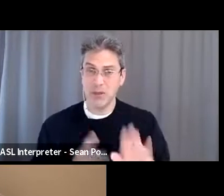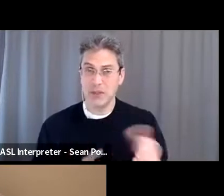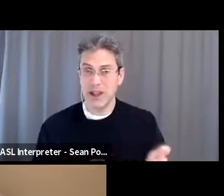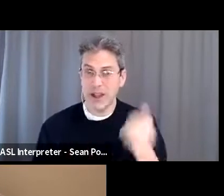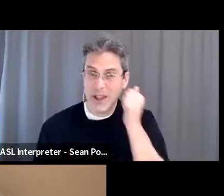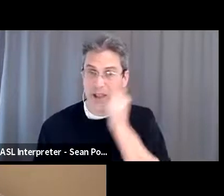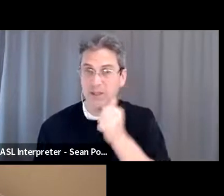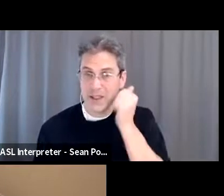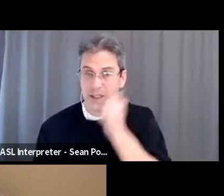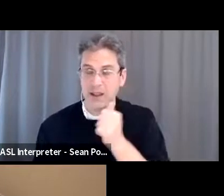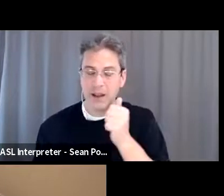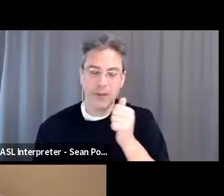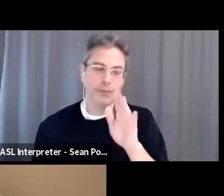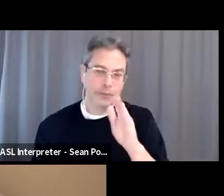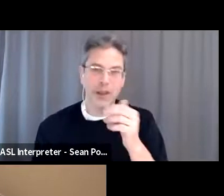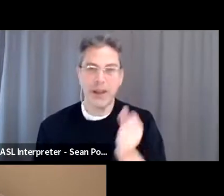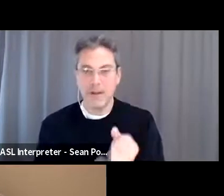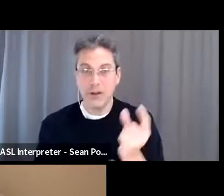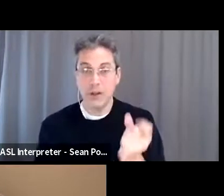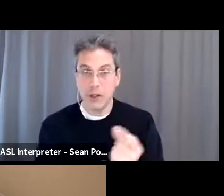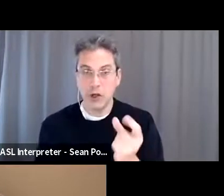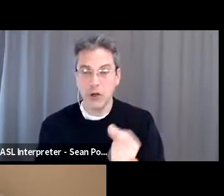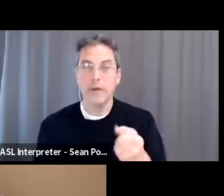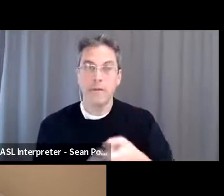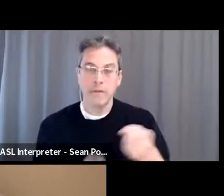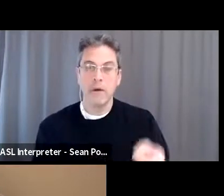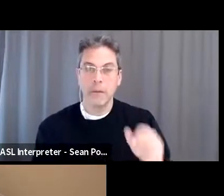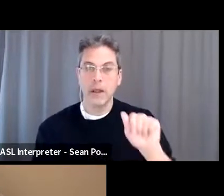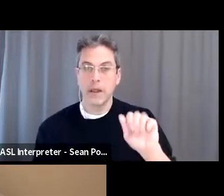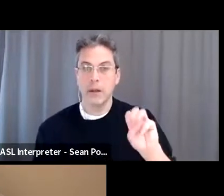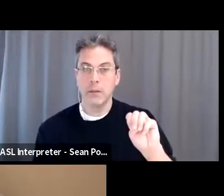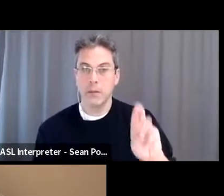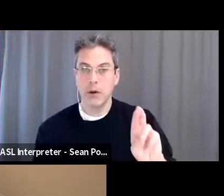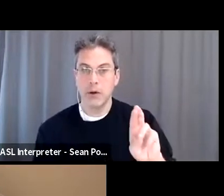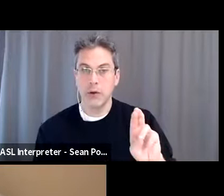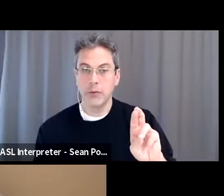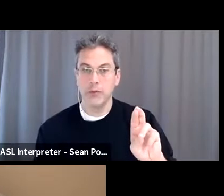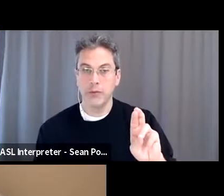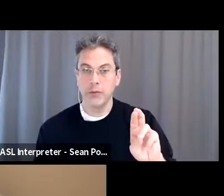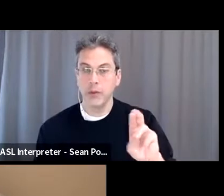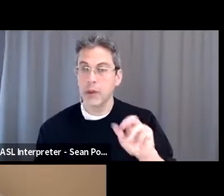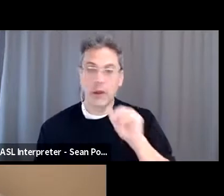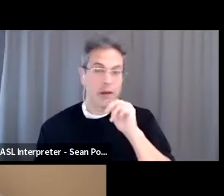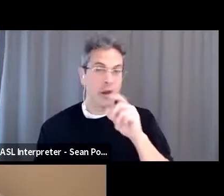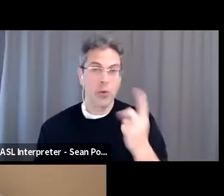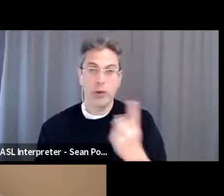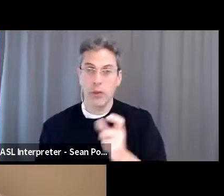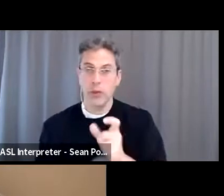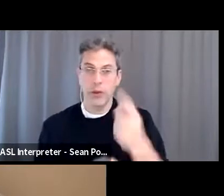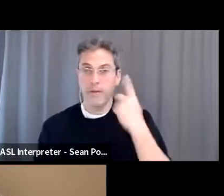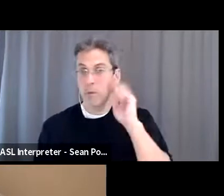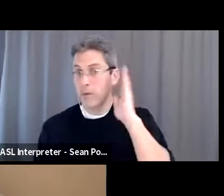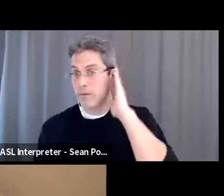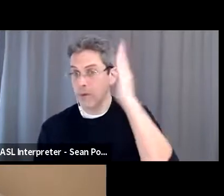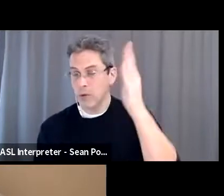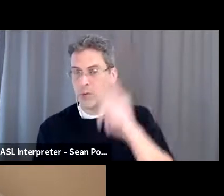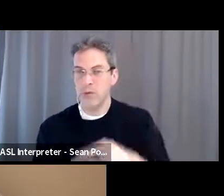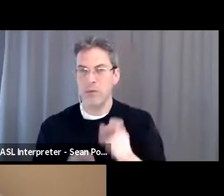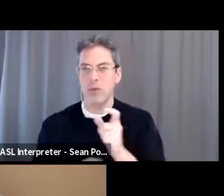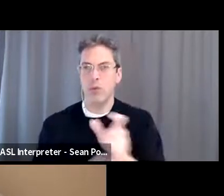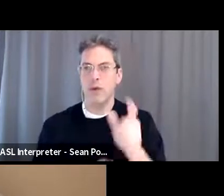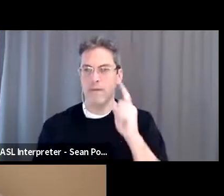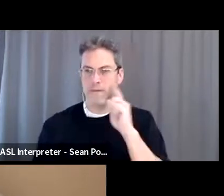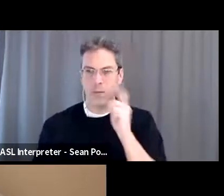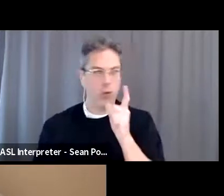antimicrobial resistance, making it as well one of those already not just major threats for the future, but a major threat for everyone